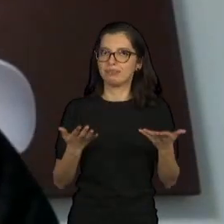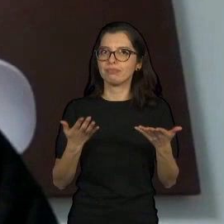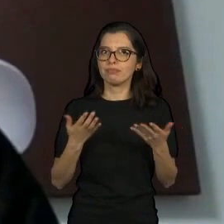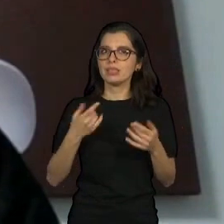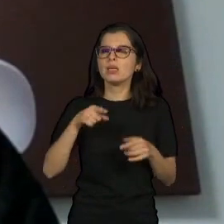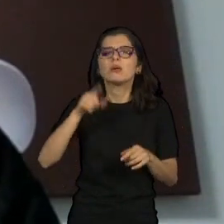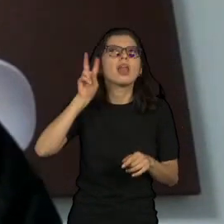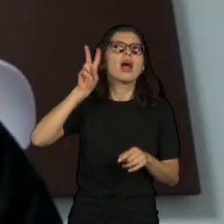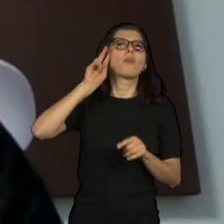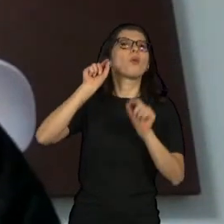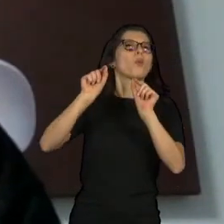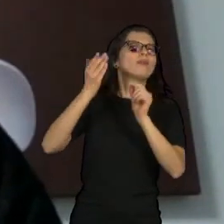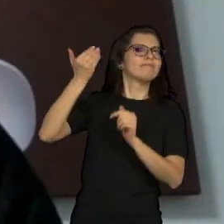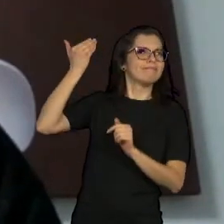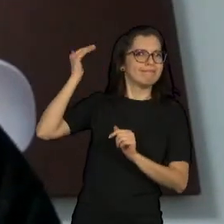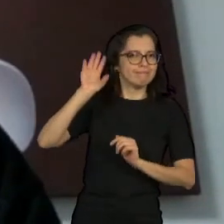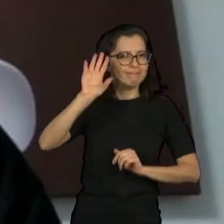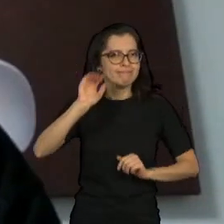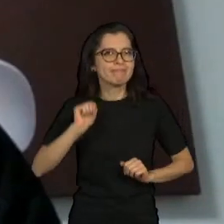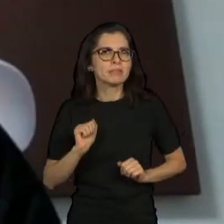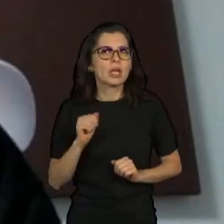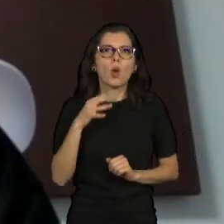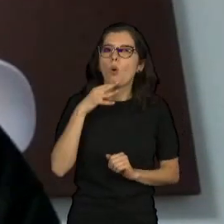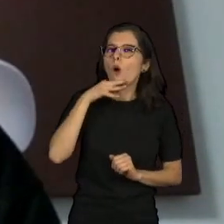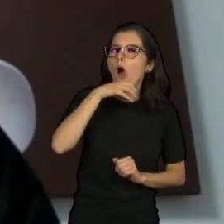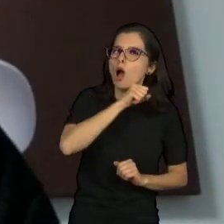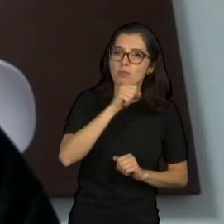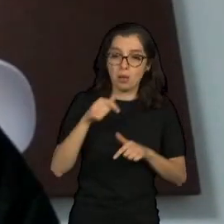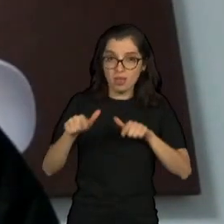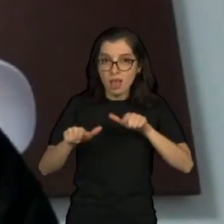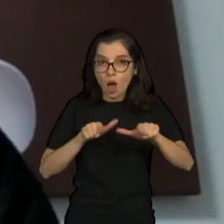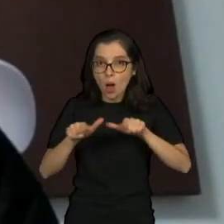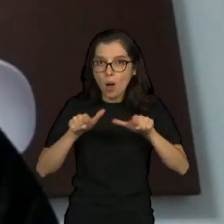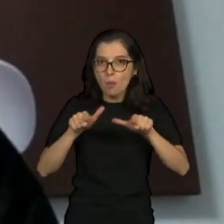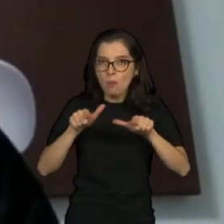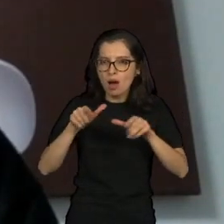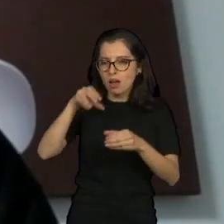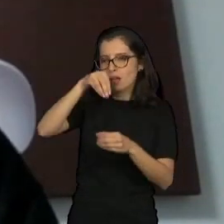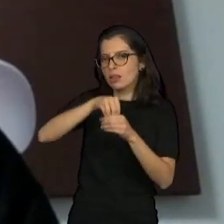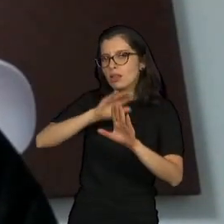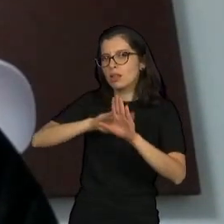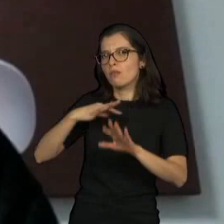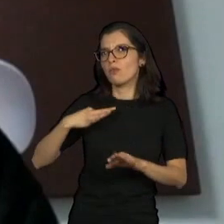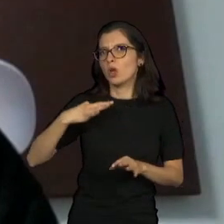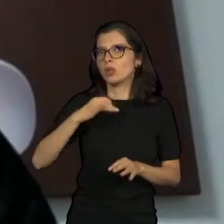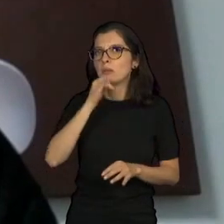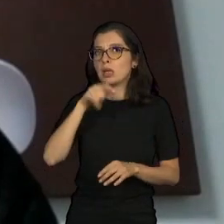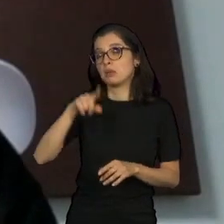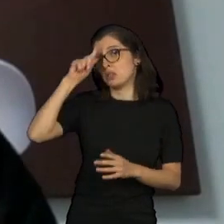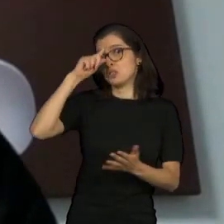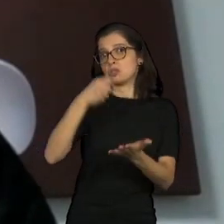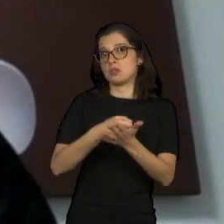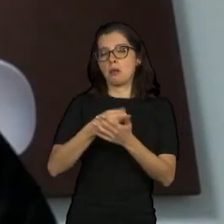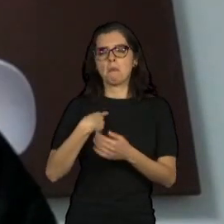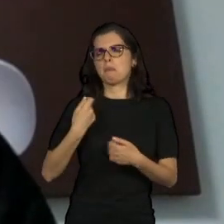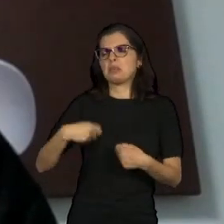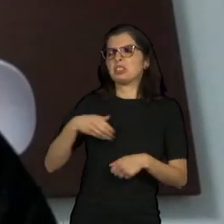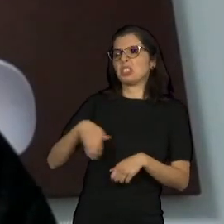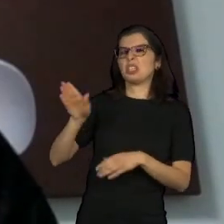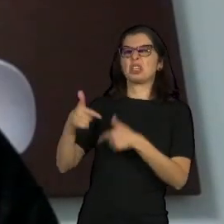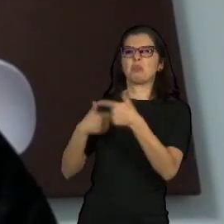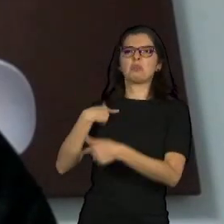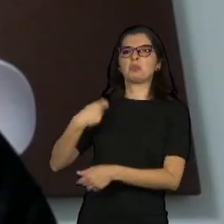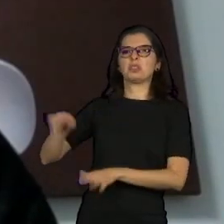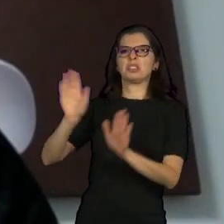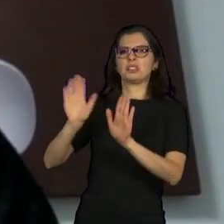almost reminds one, despite the fact, of course, the labor is a voluntary labor, so you might decide not to go to work, but it